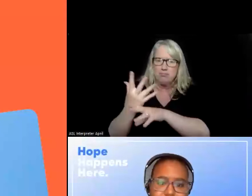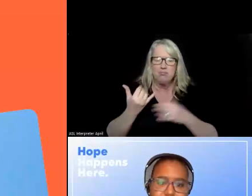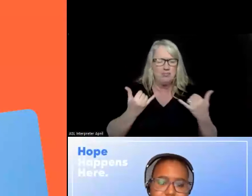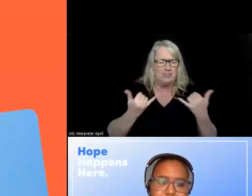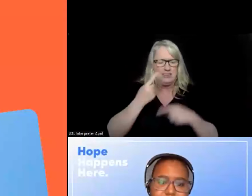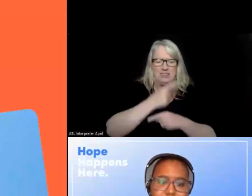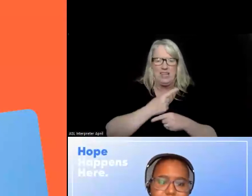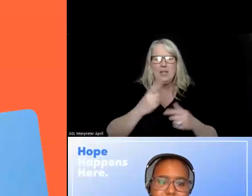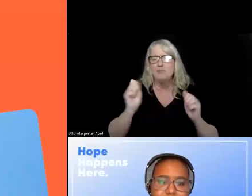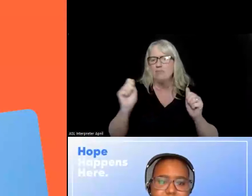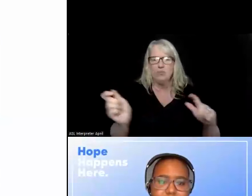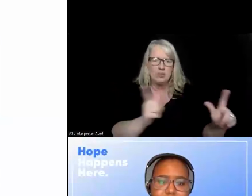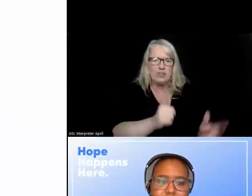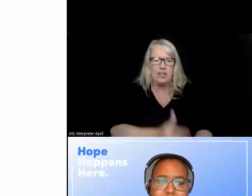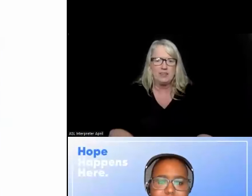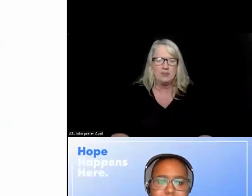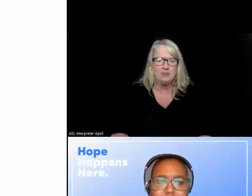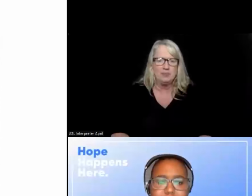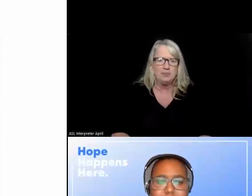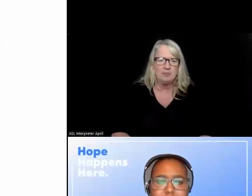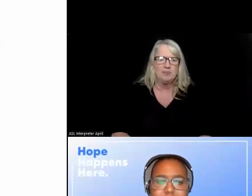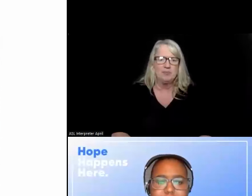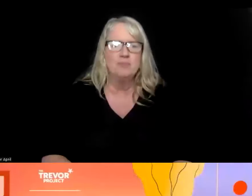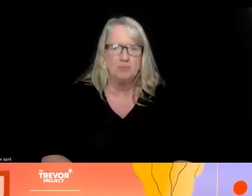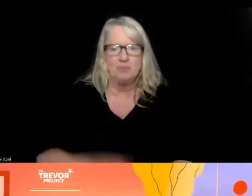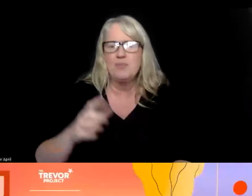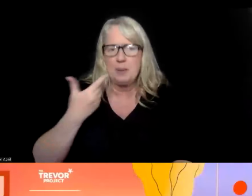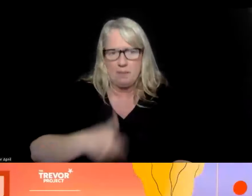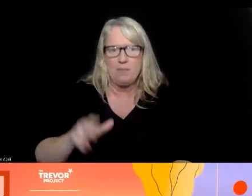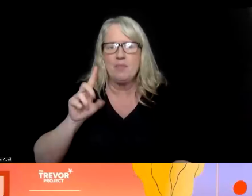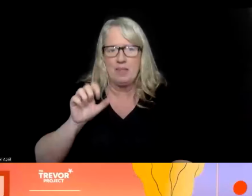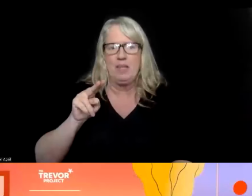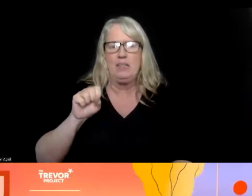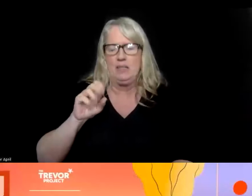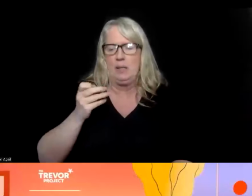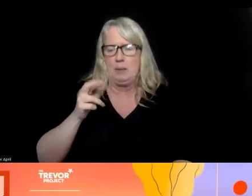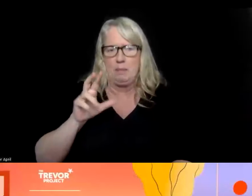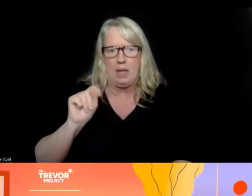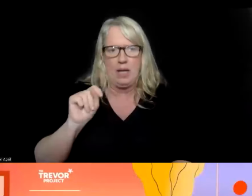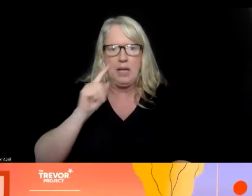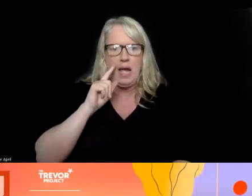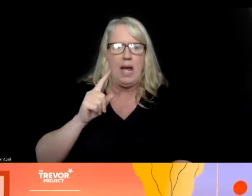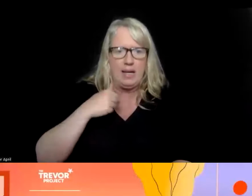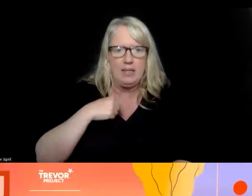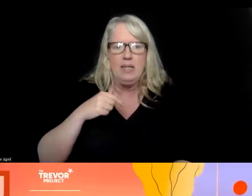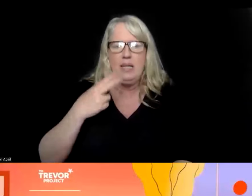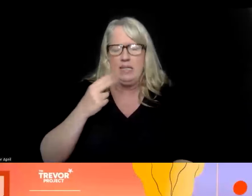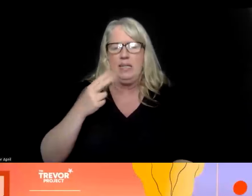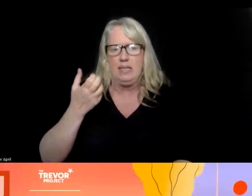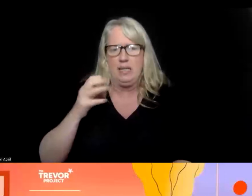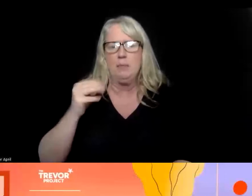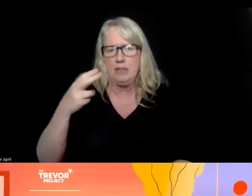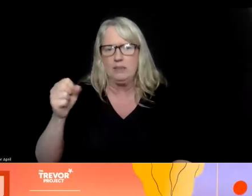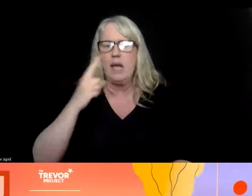move to the next slide. So as Laura said, my name is Dennis Barrett. I use he, him pronouns, and I am the Federal Affairs Manager at the